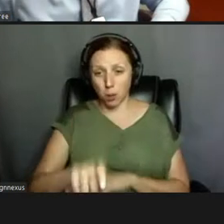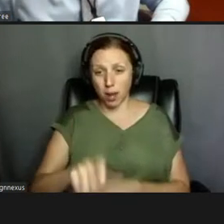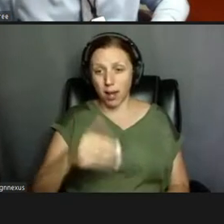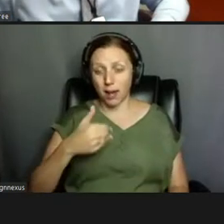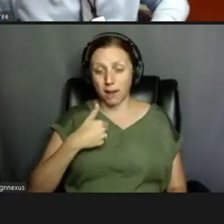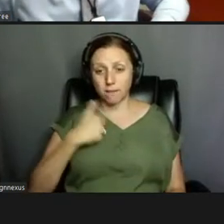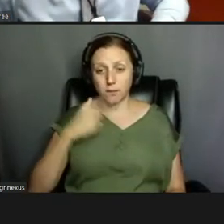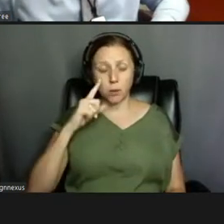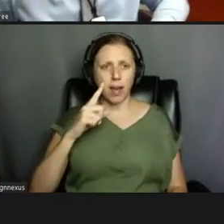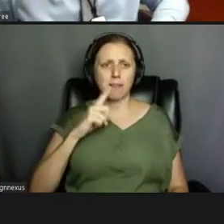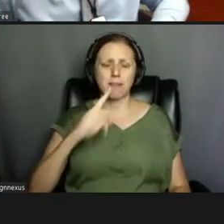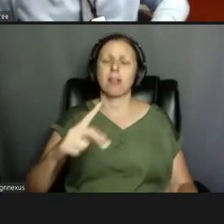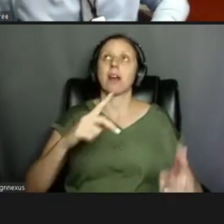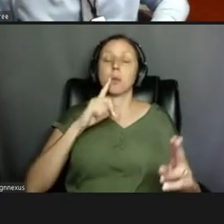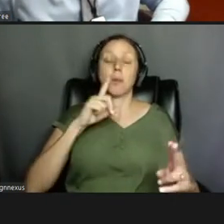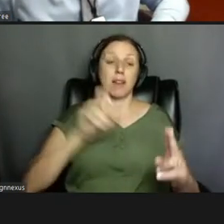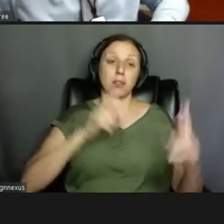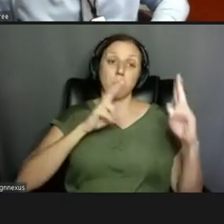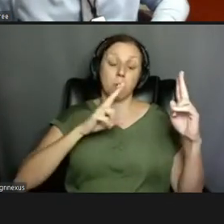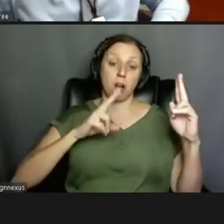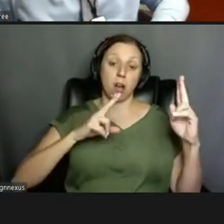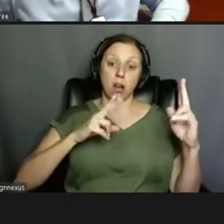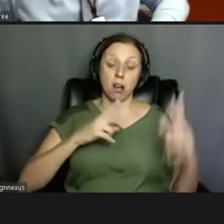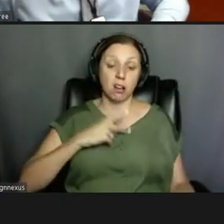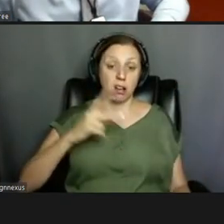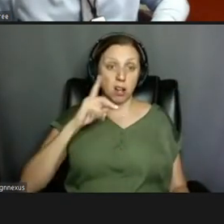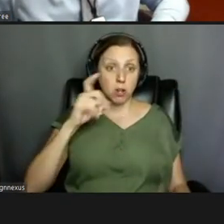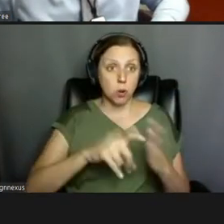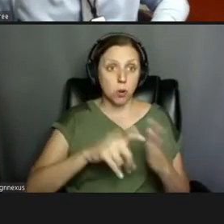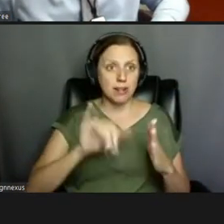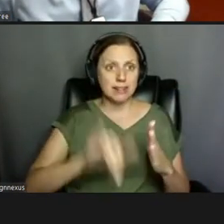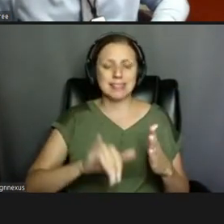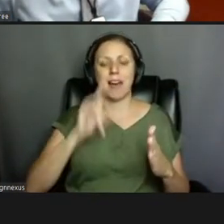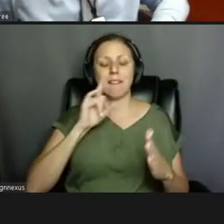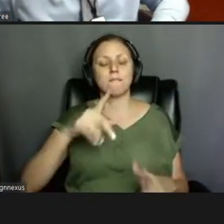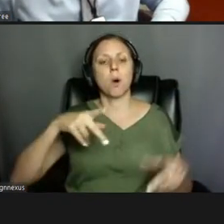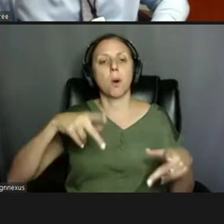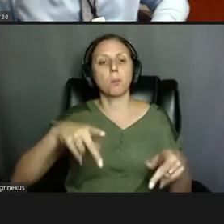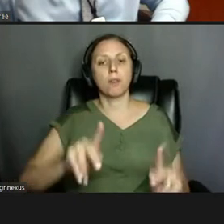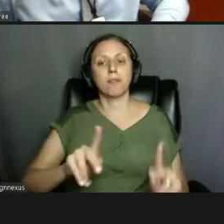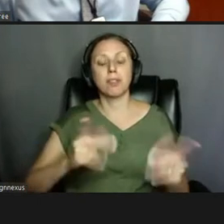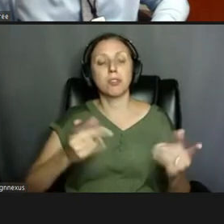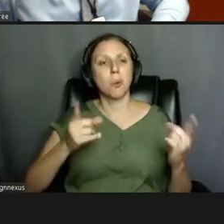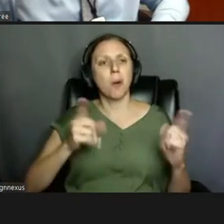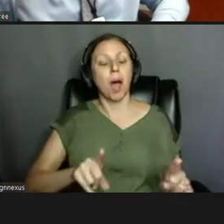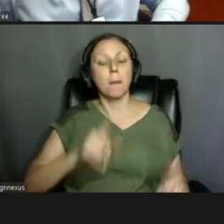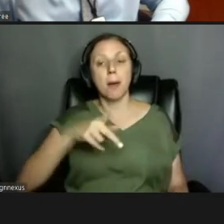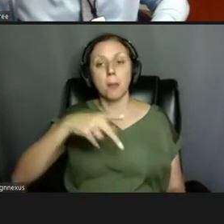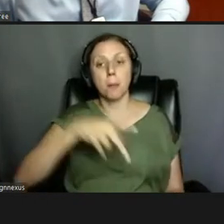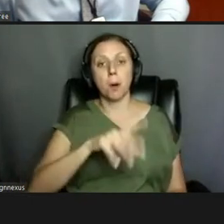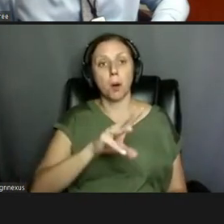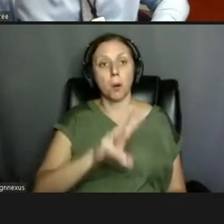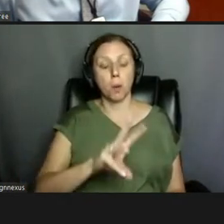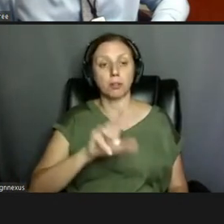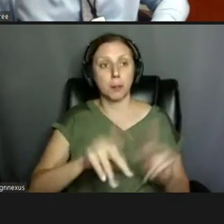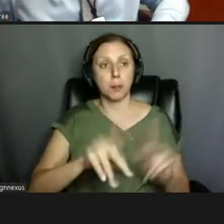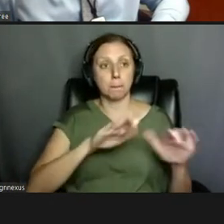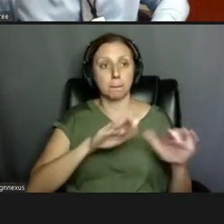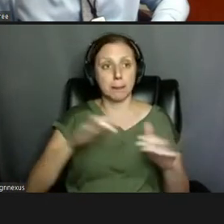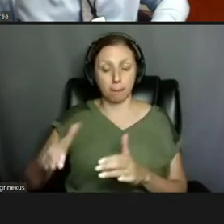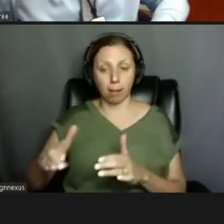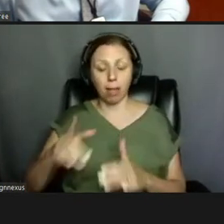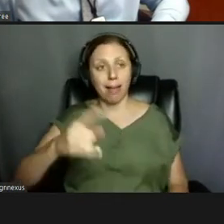Island privilege. And why is that? The Port Washington branch people, they